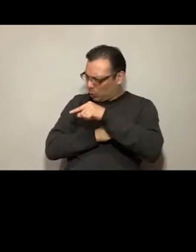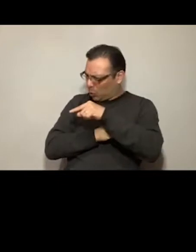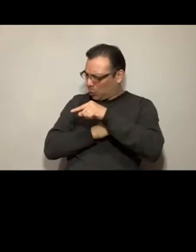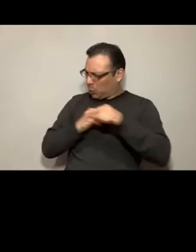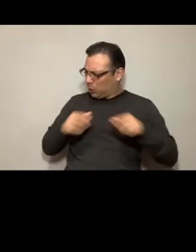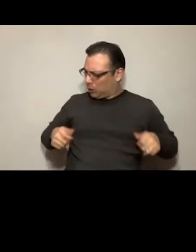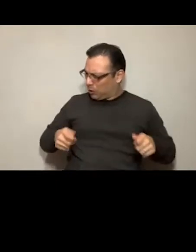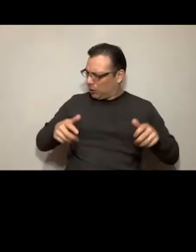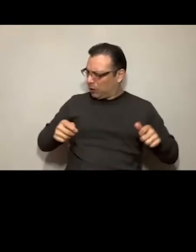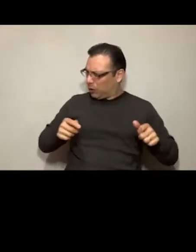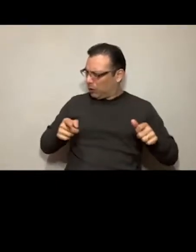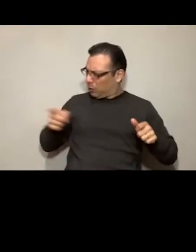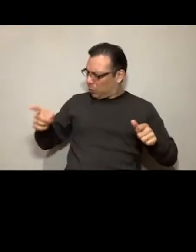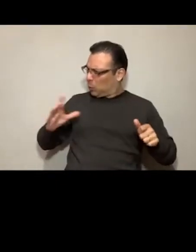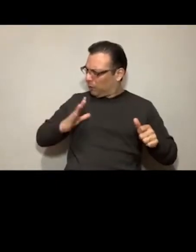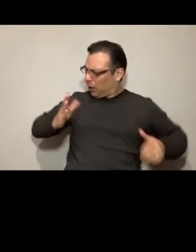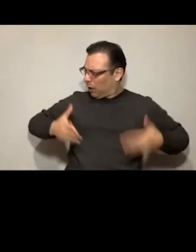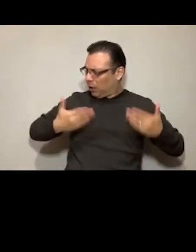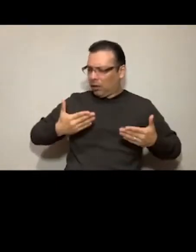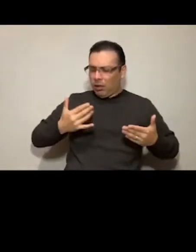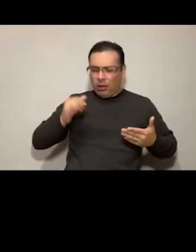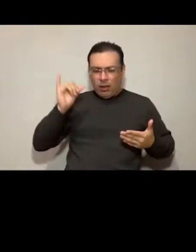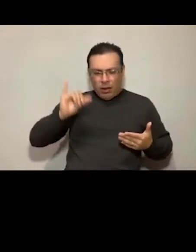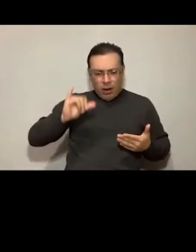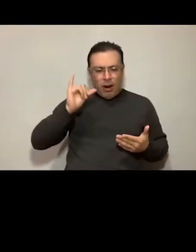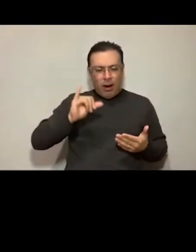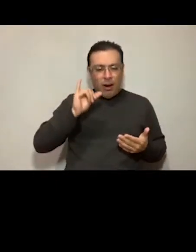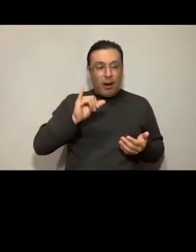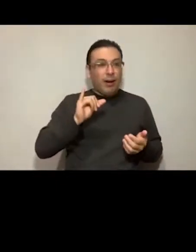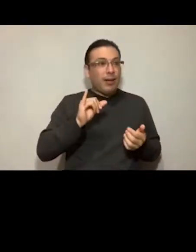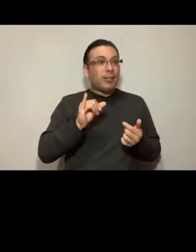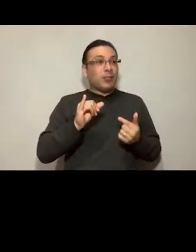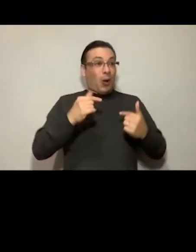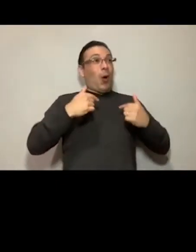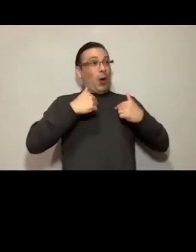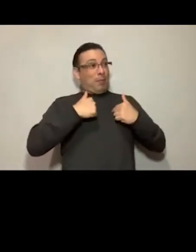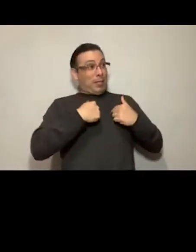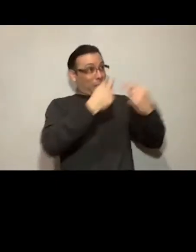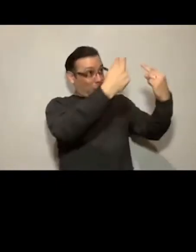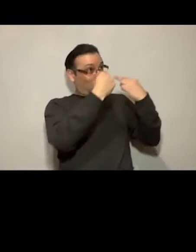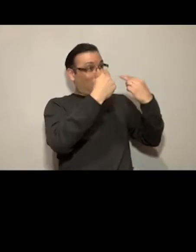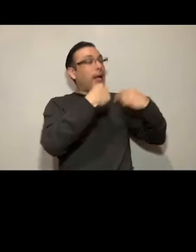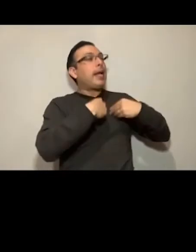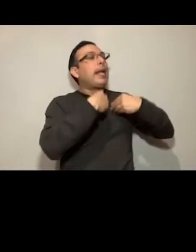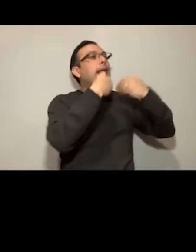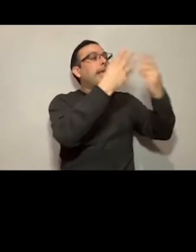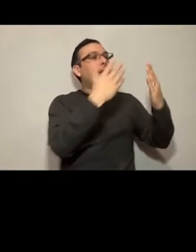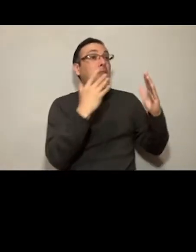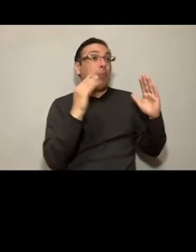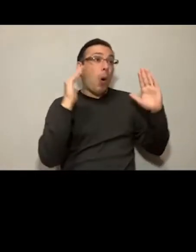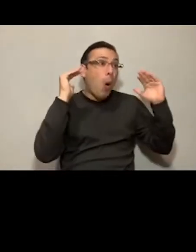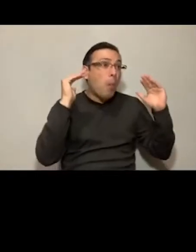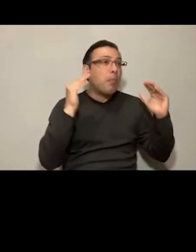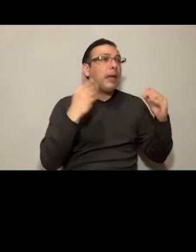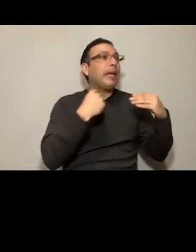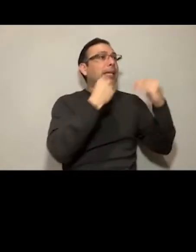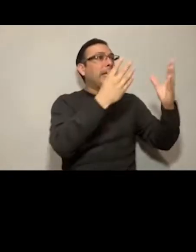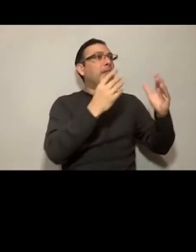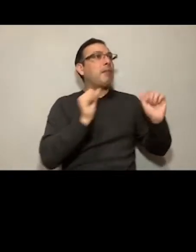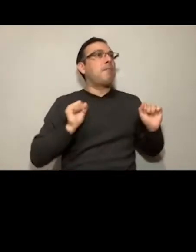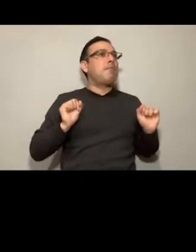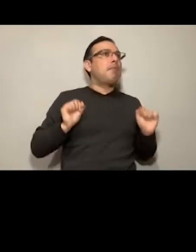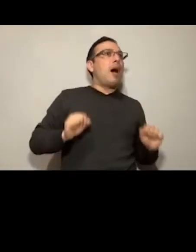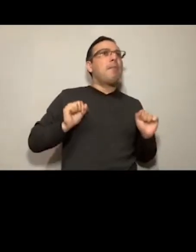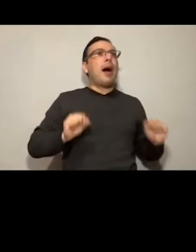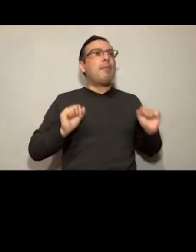of a hospital or outside the four walls of a clinic. You're giving them that new lease on life, a hope that probably doesn't come from a doctor or